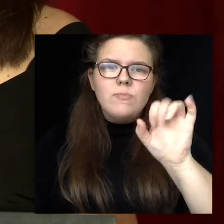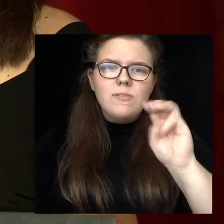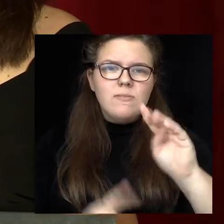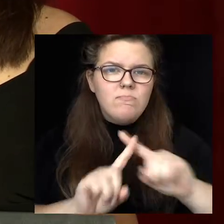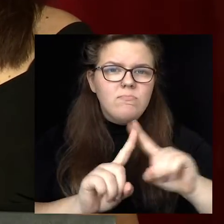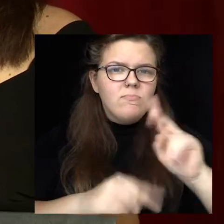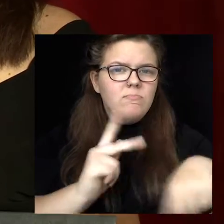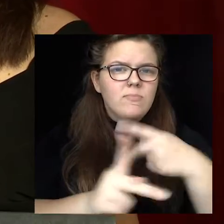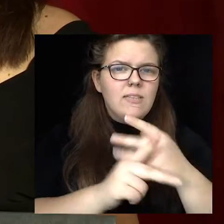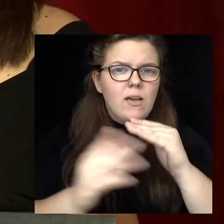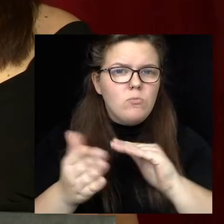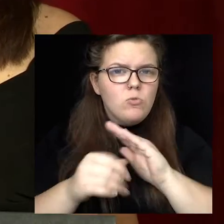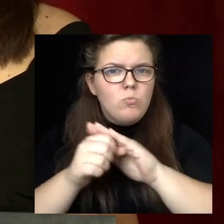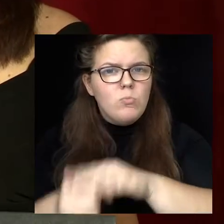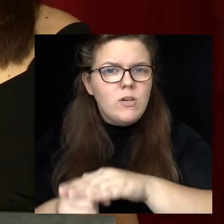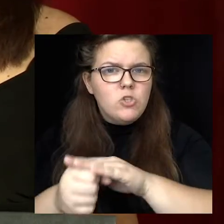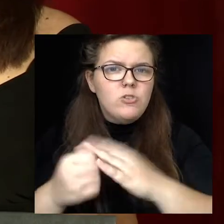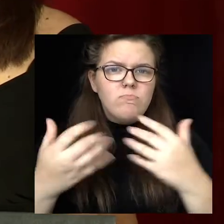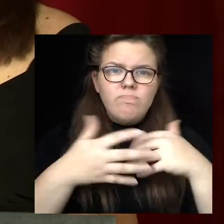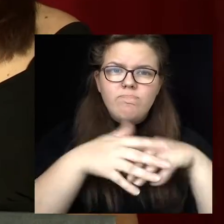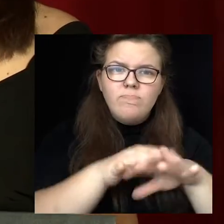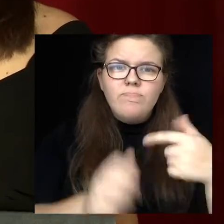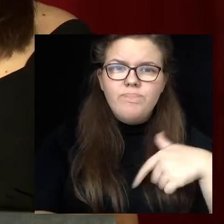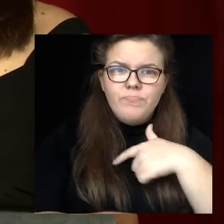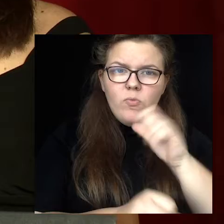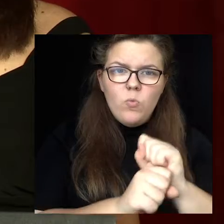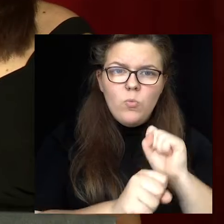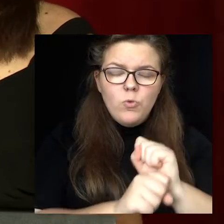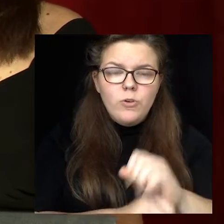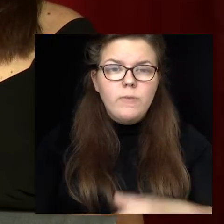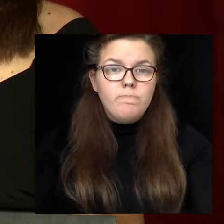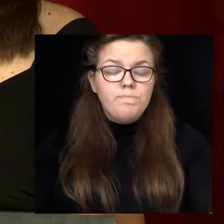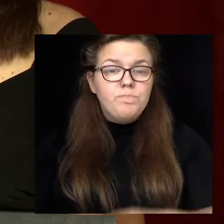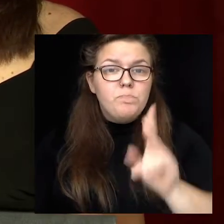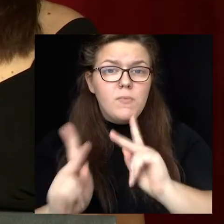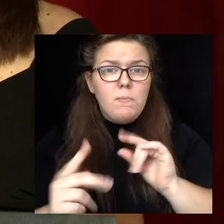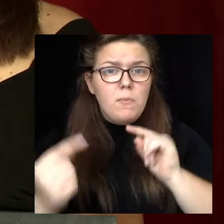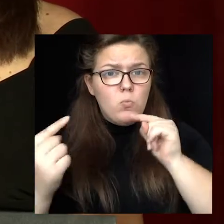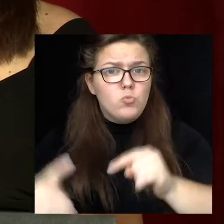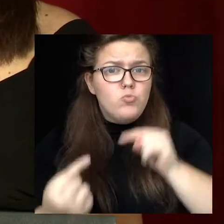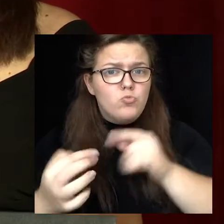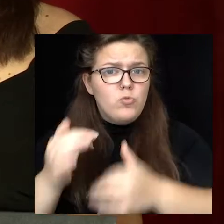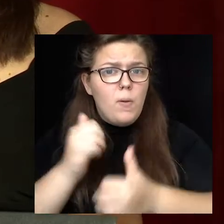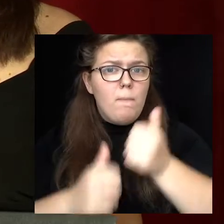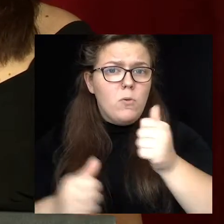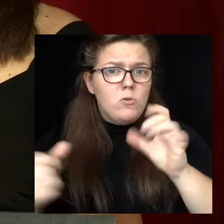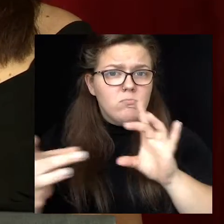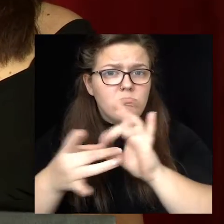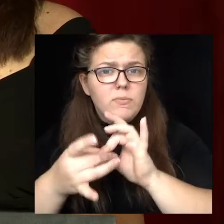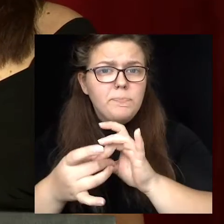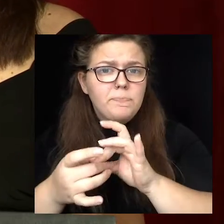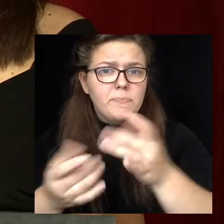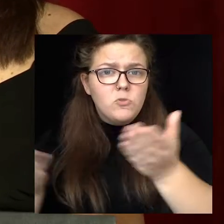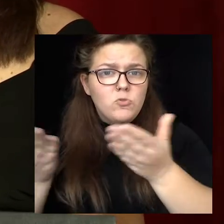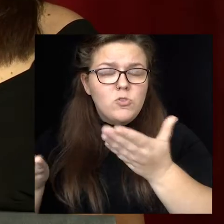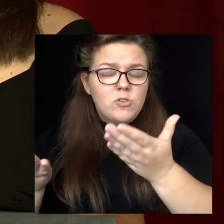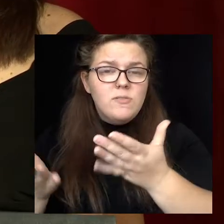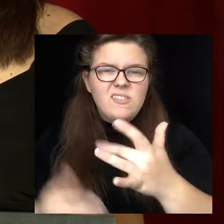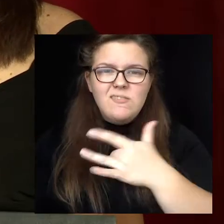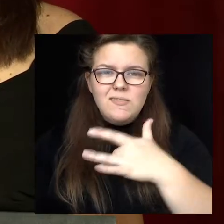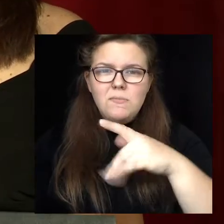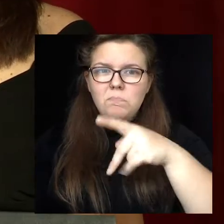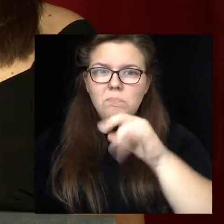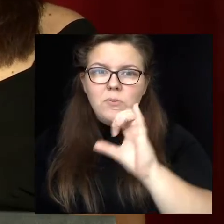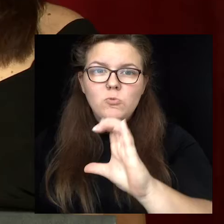forms of oppression intersect with our work. The people who struggled the most to connect with services were often people